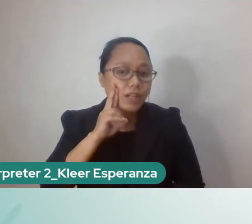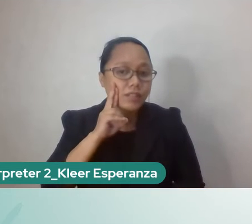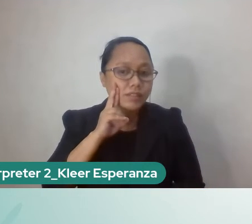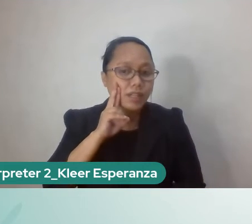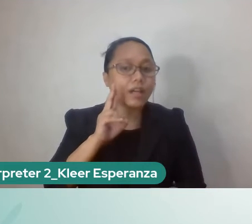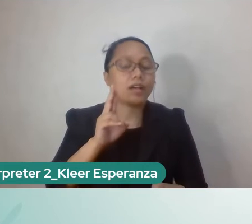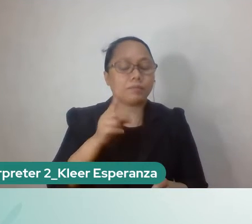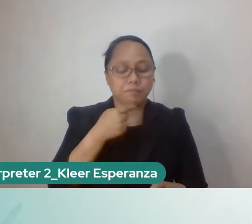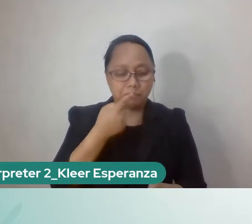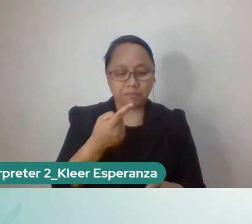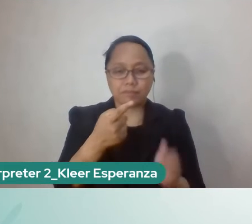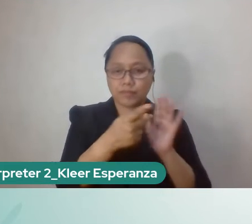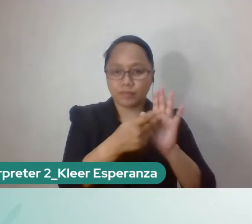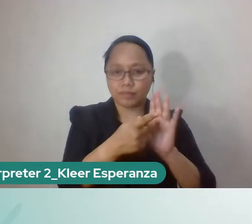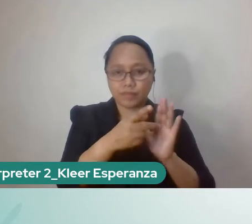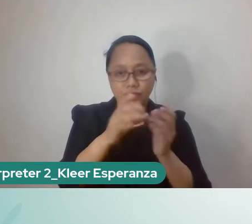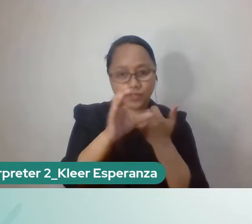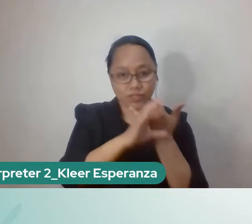cervical cancer?